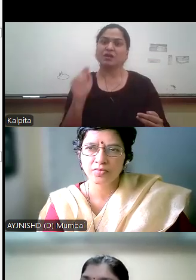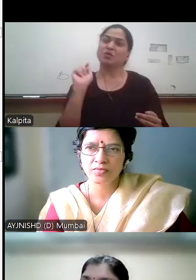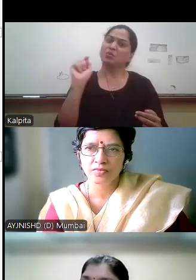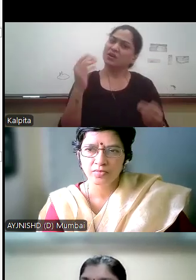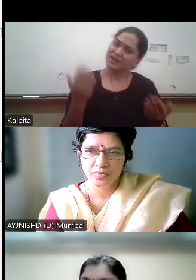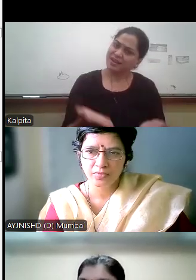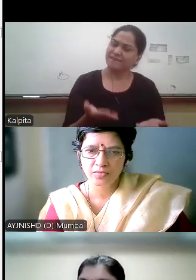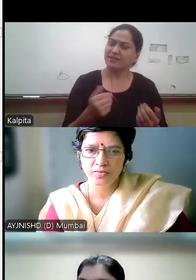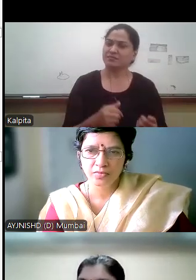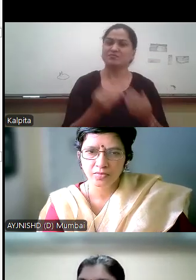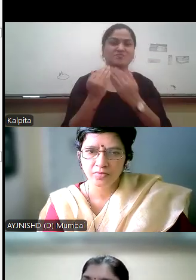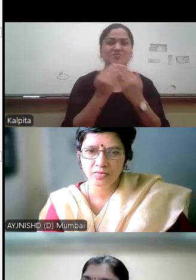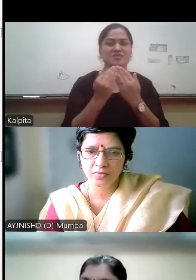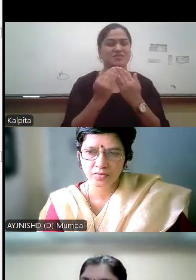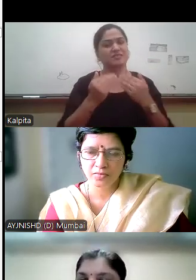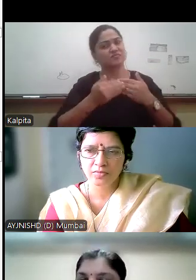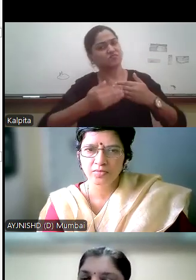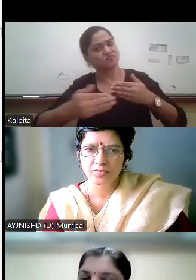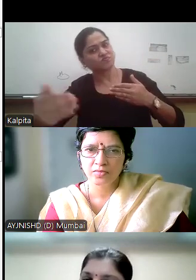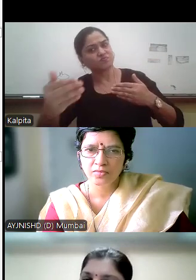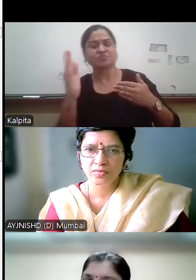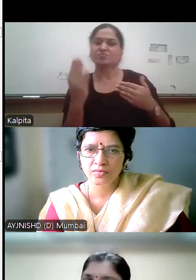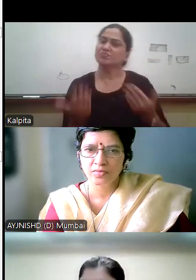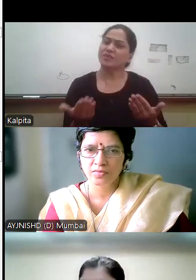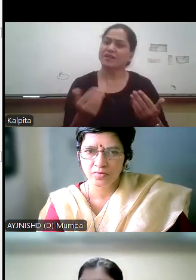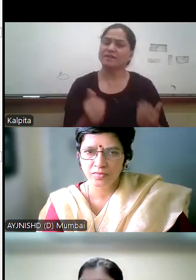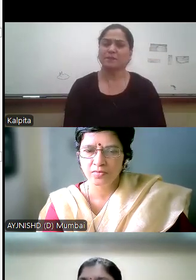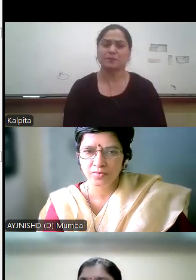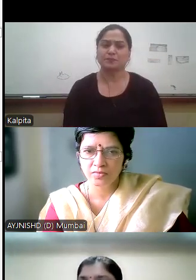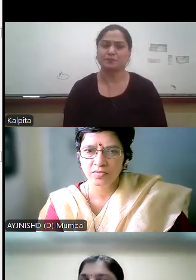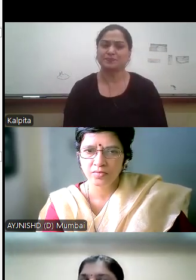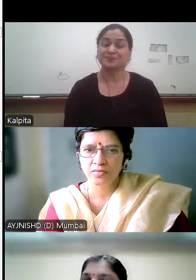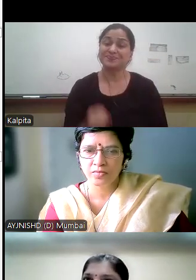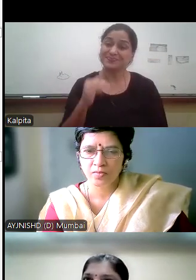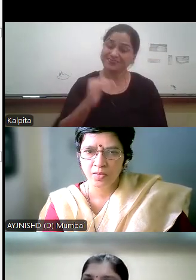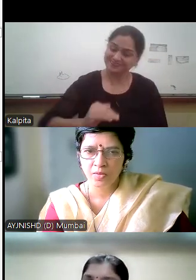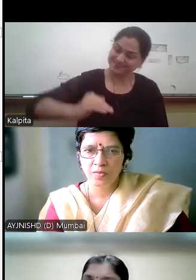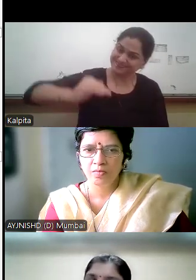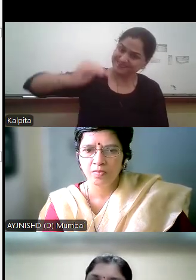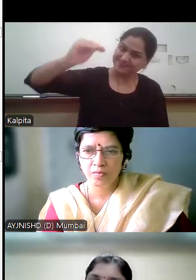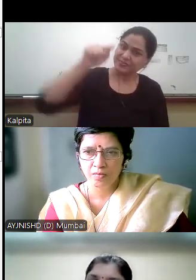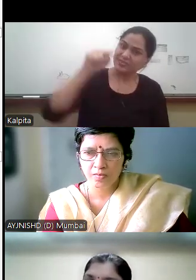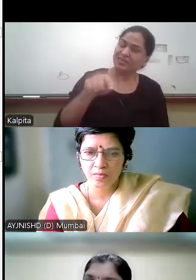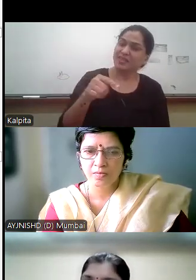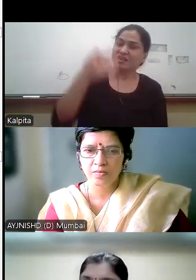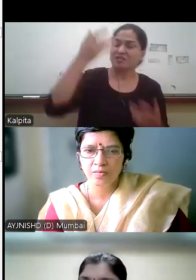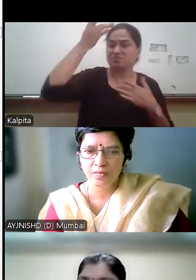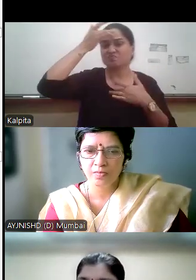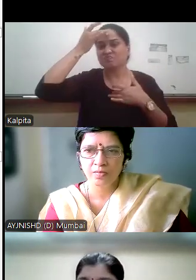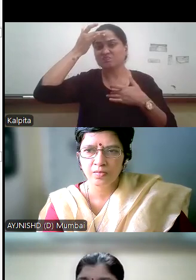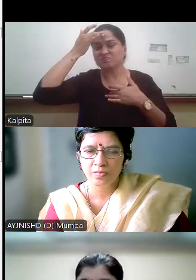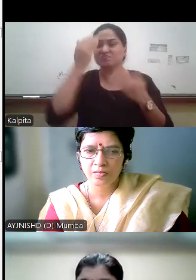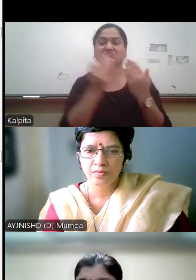He comes every day to the college, he is walking, and he is studying. So they can go for medical classes, they can do all the courses.